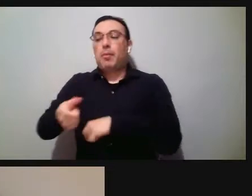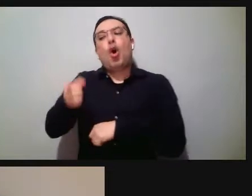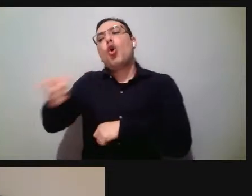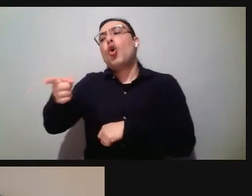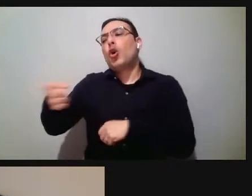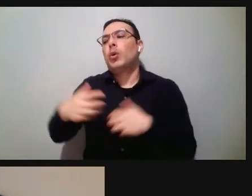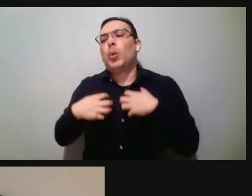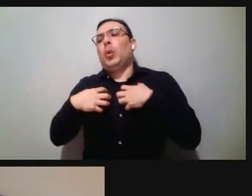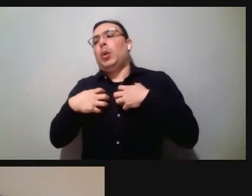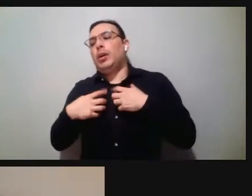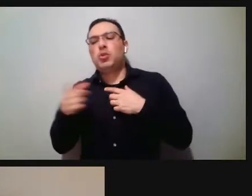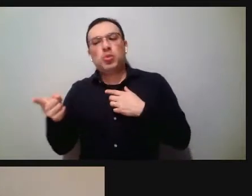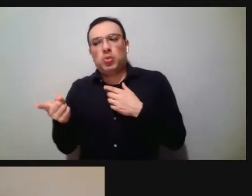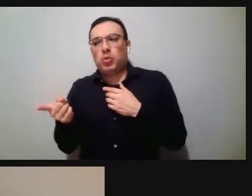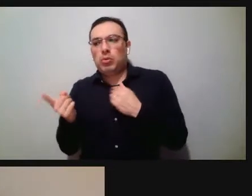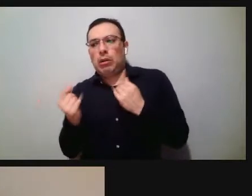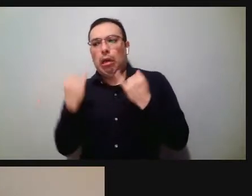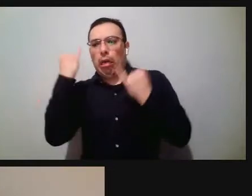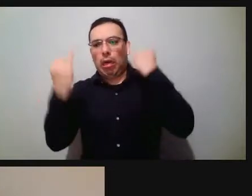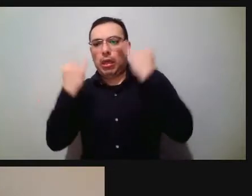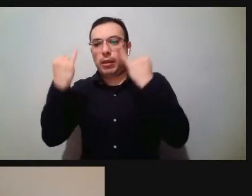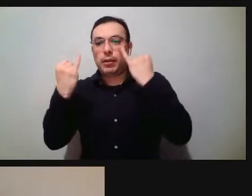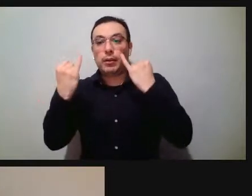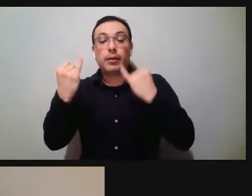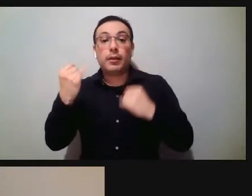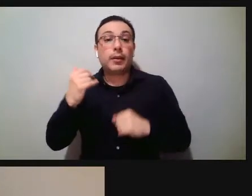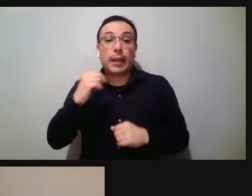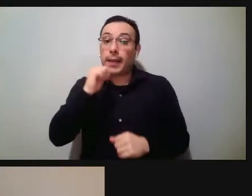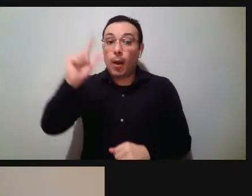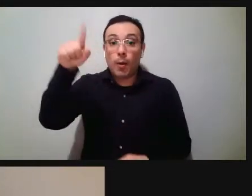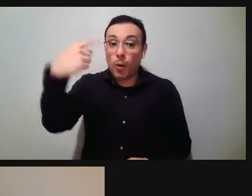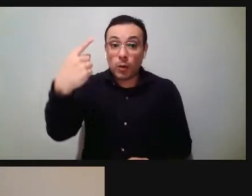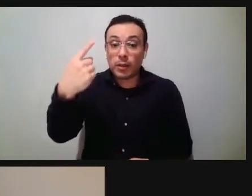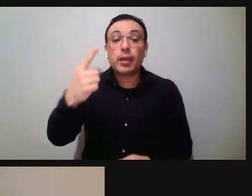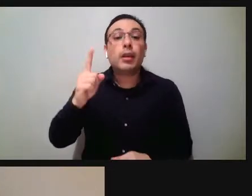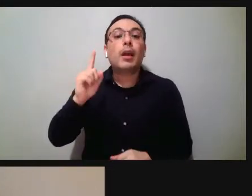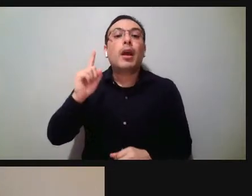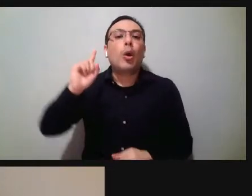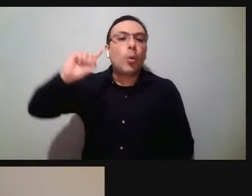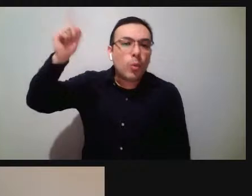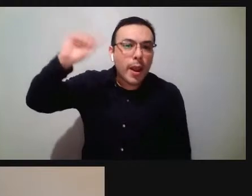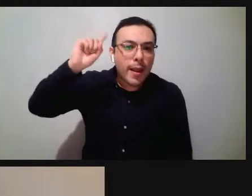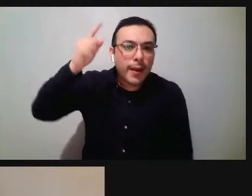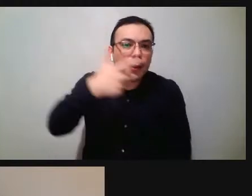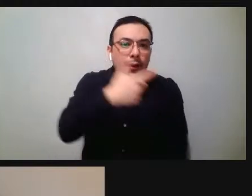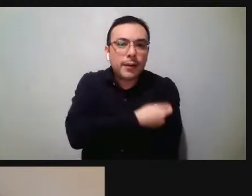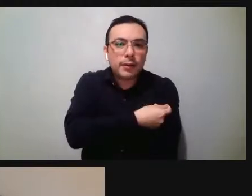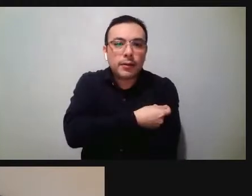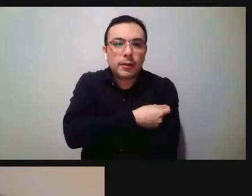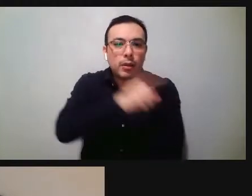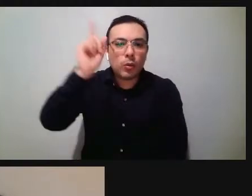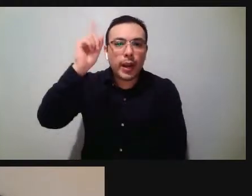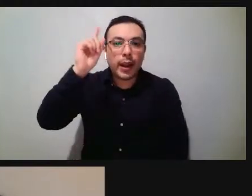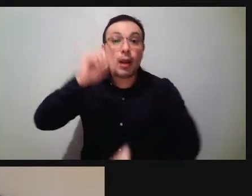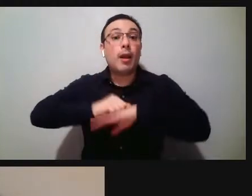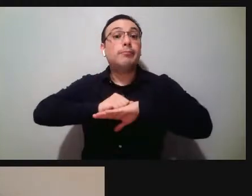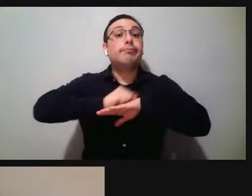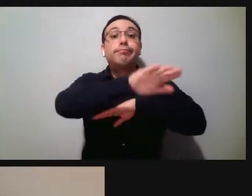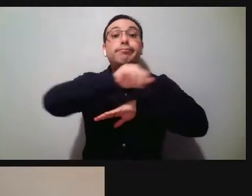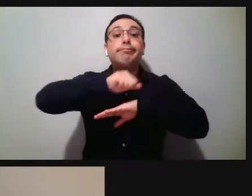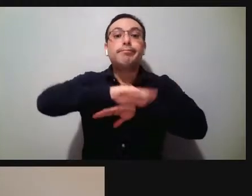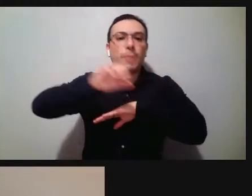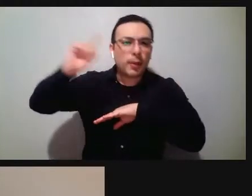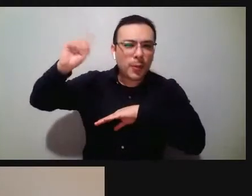of accessibility, and where the vaccines went and where they were shipped to and what neighborhoods they were shipped to